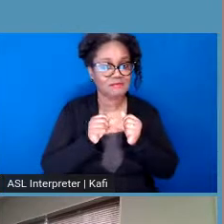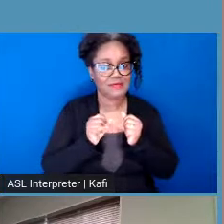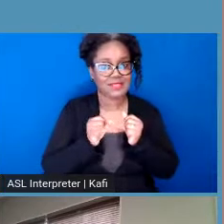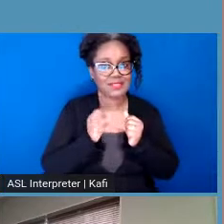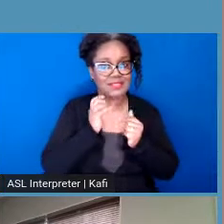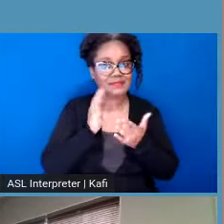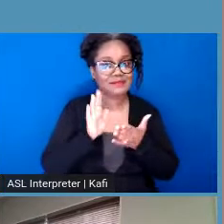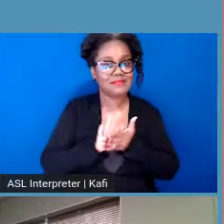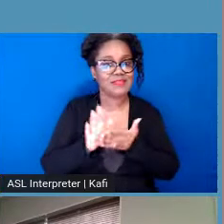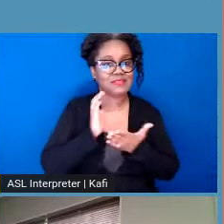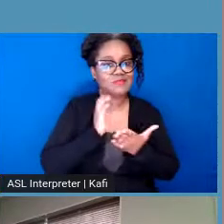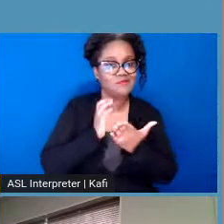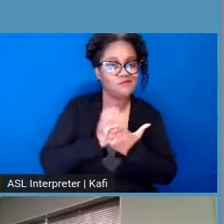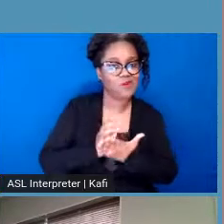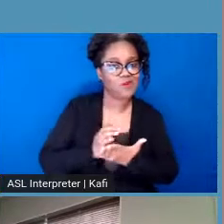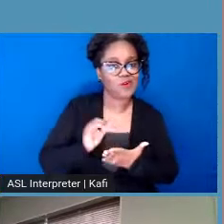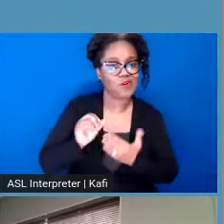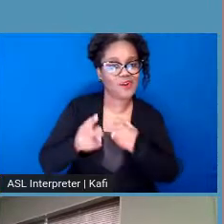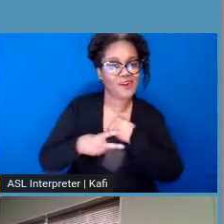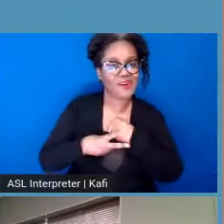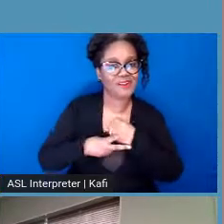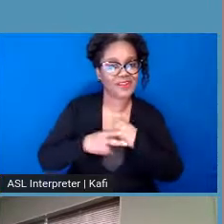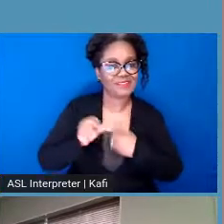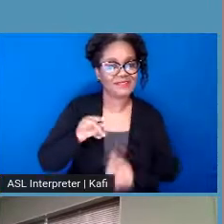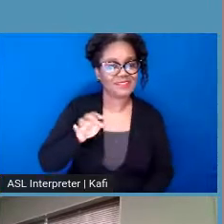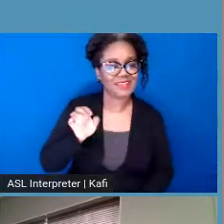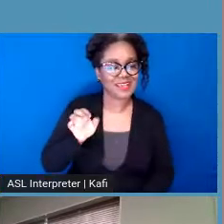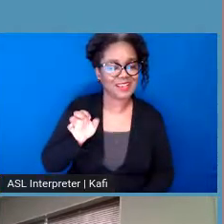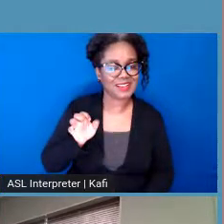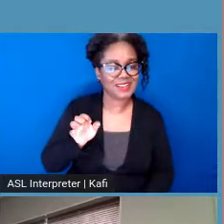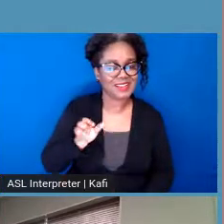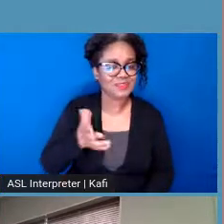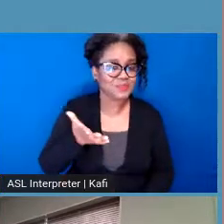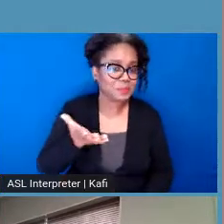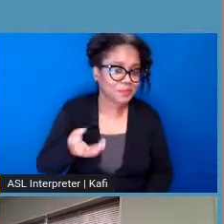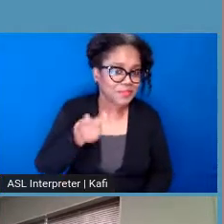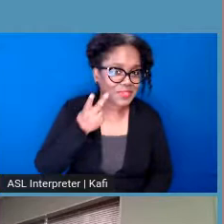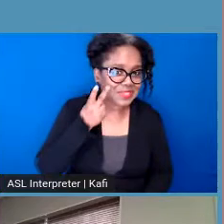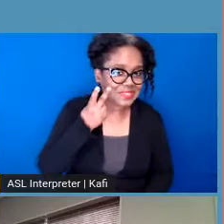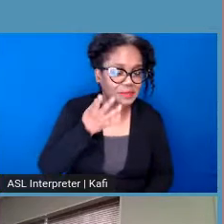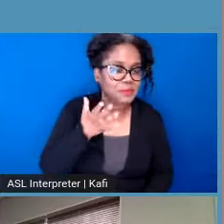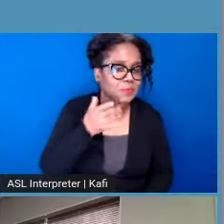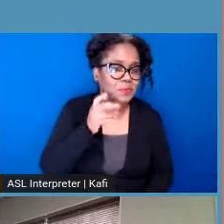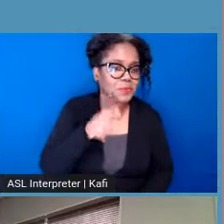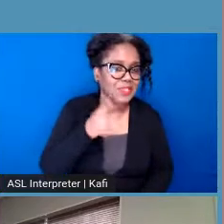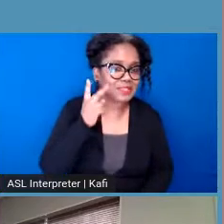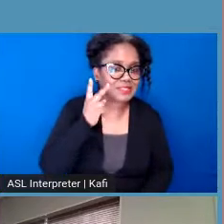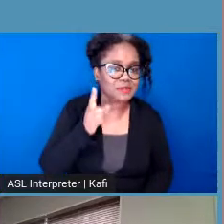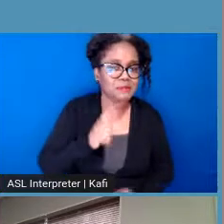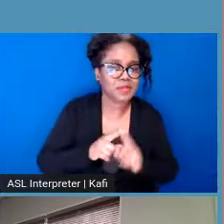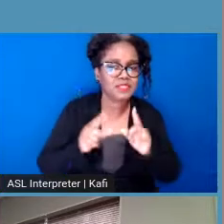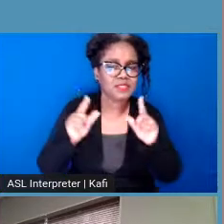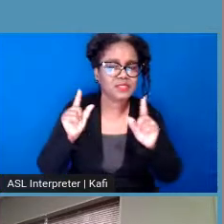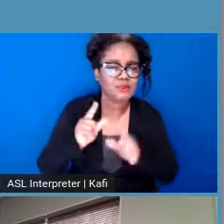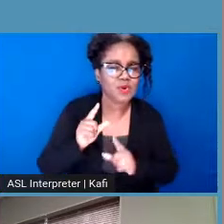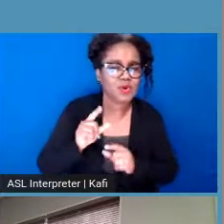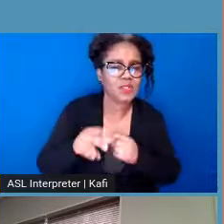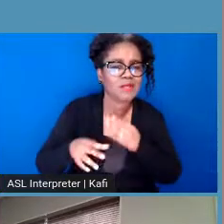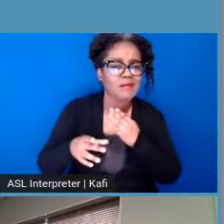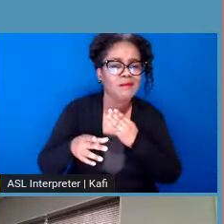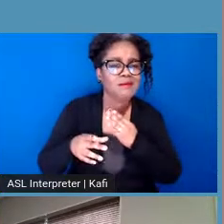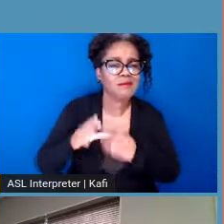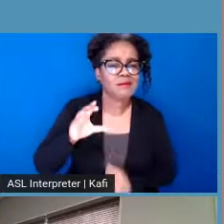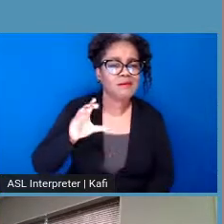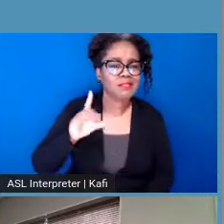can see, I hope you can see, oh, you can see my mouse, great. Like, I know it's very small, but there's a clipboard there. If you click on that, it links the image to the finding aid, so you don't